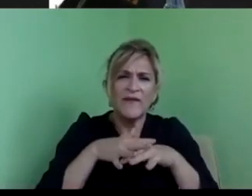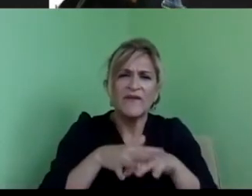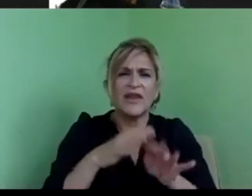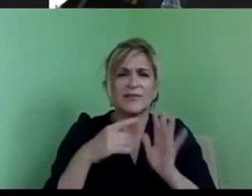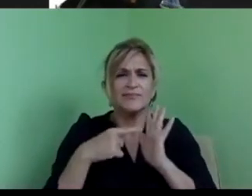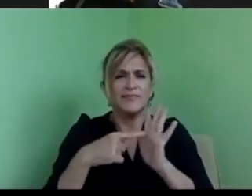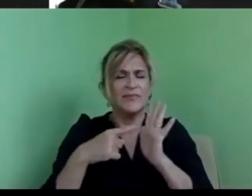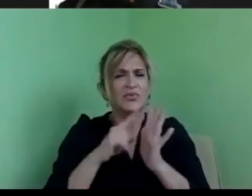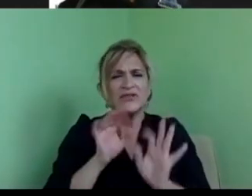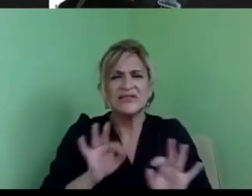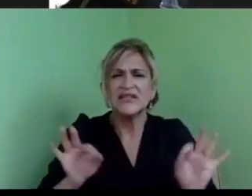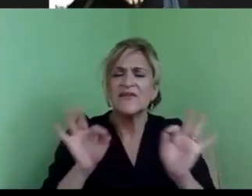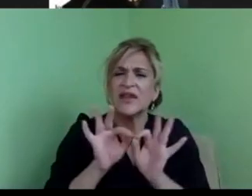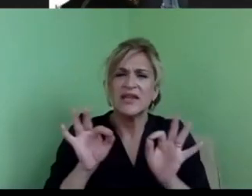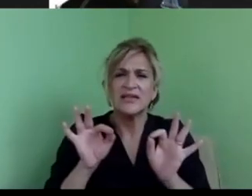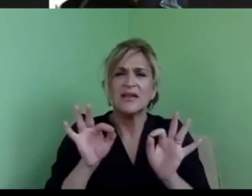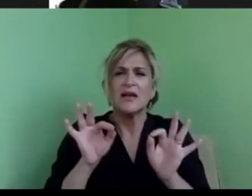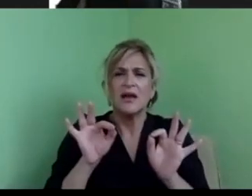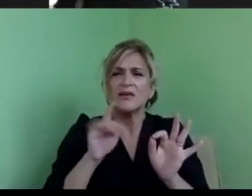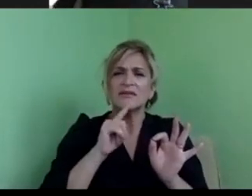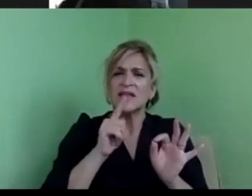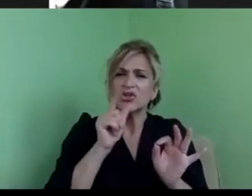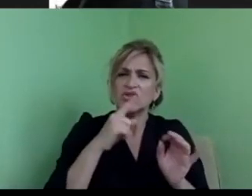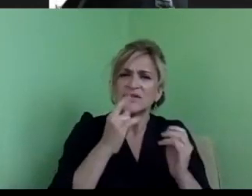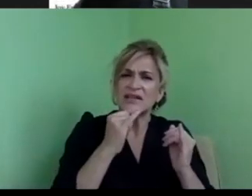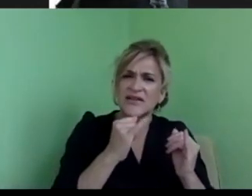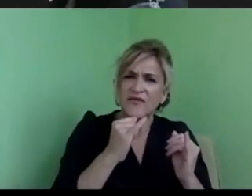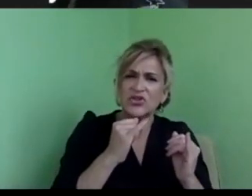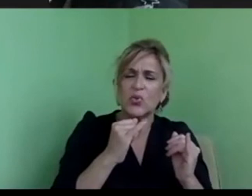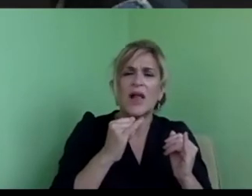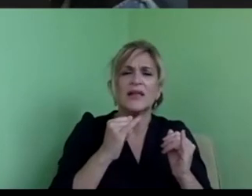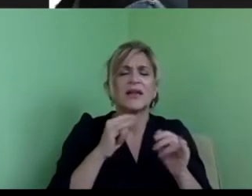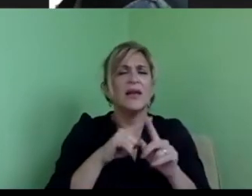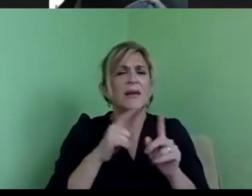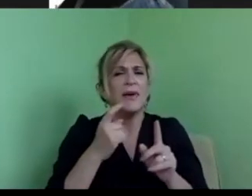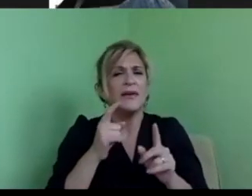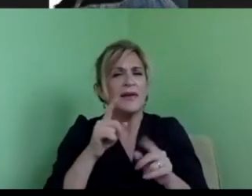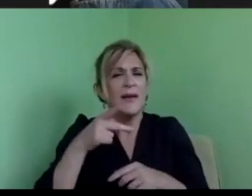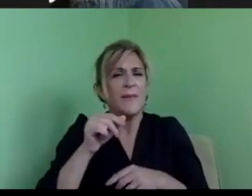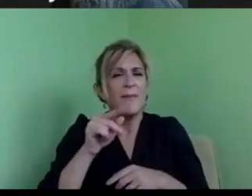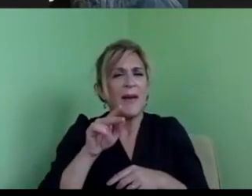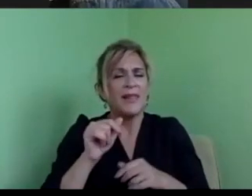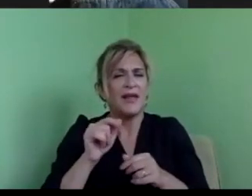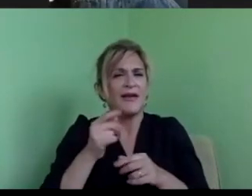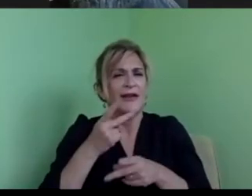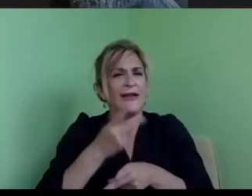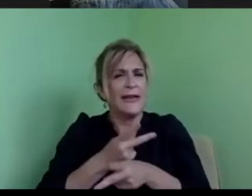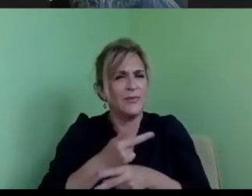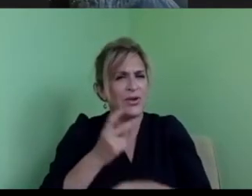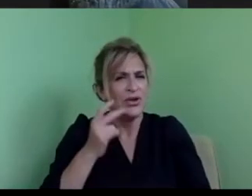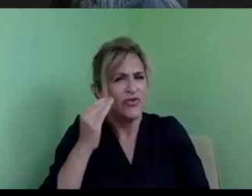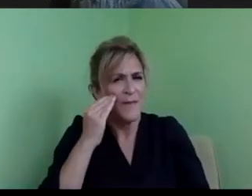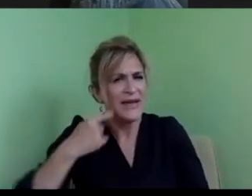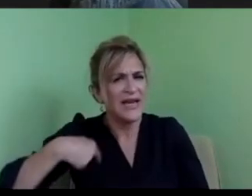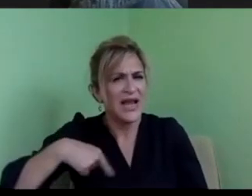right it was never only at the level of individuality and pamela kept reminding us of that even as she presenced so many